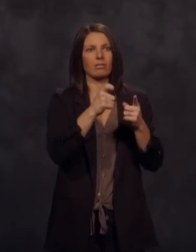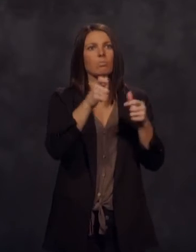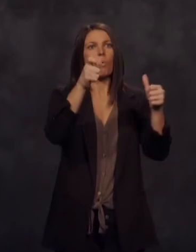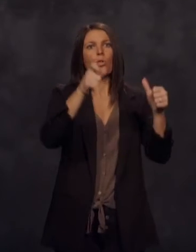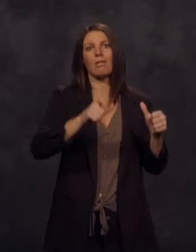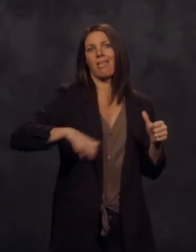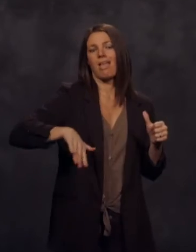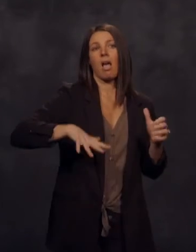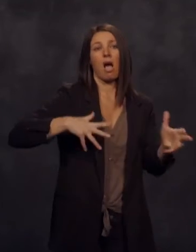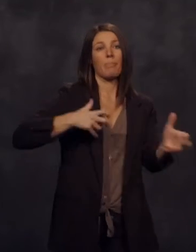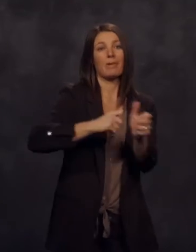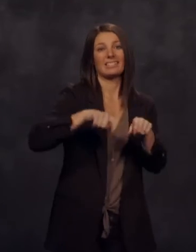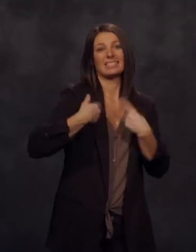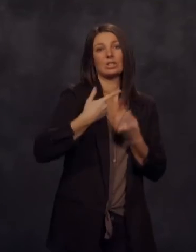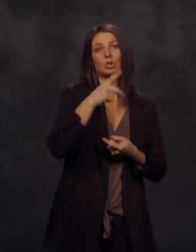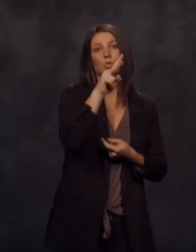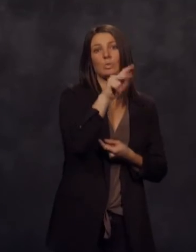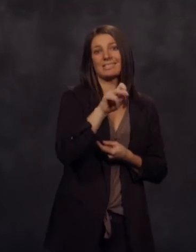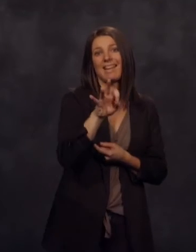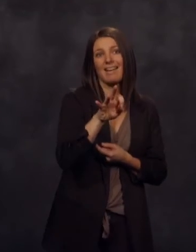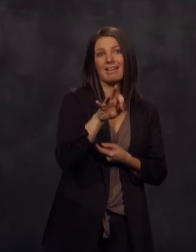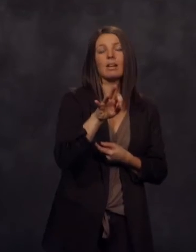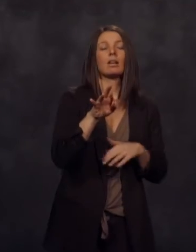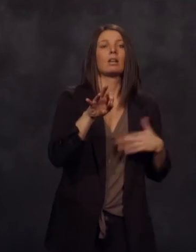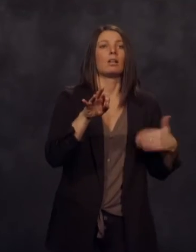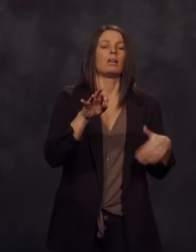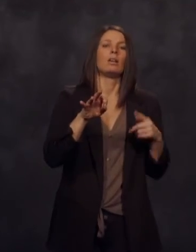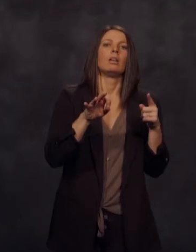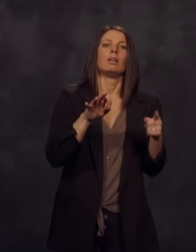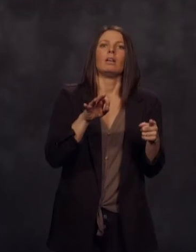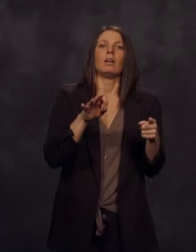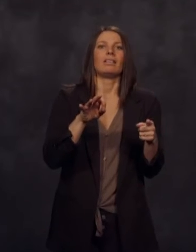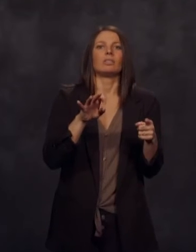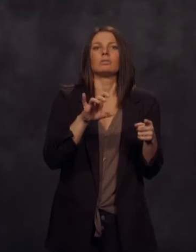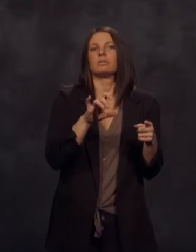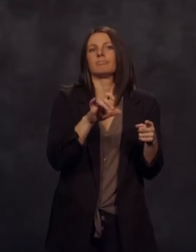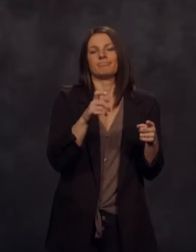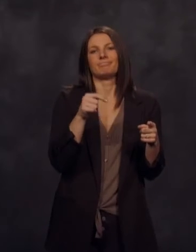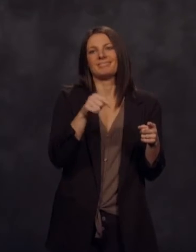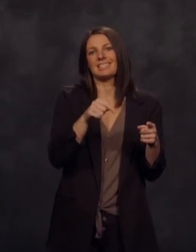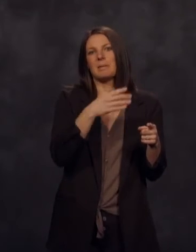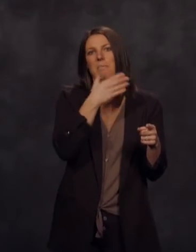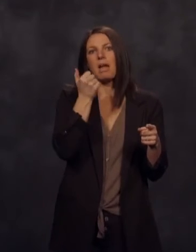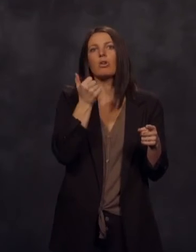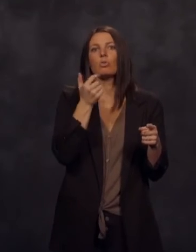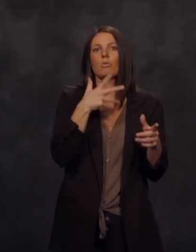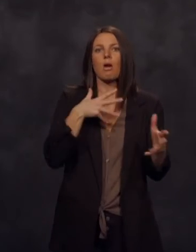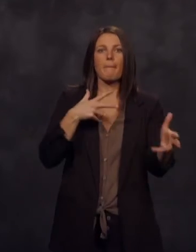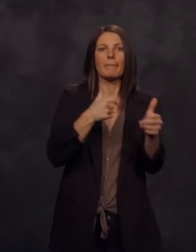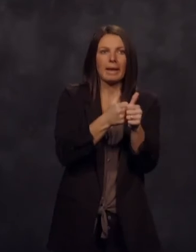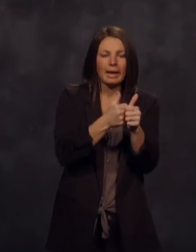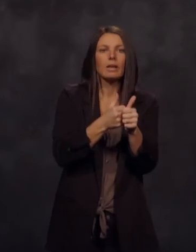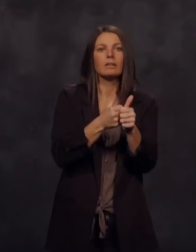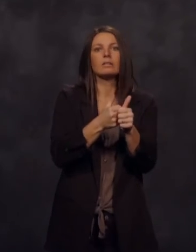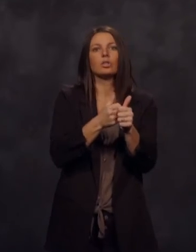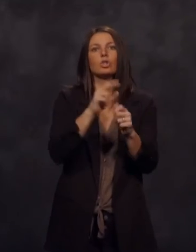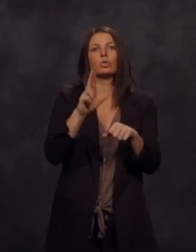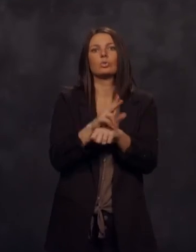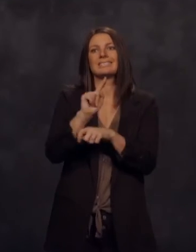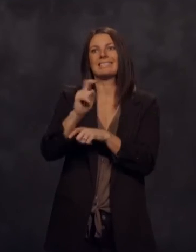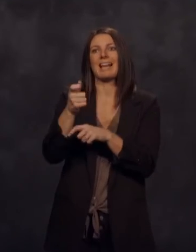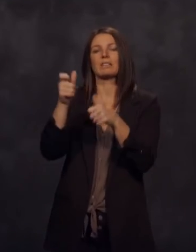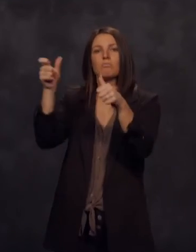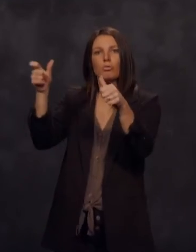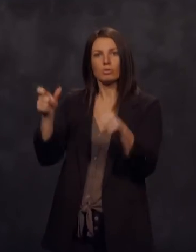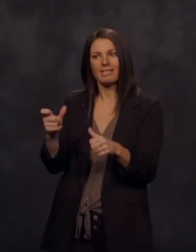updated since 2009. So this was just another way of updating those through the tax bulletin. So they